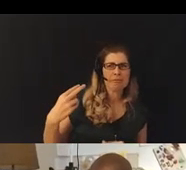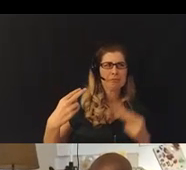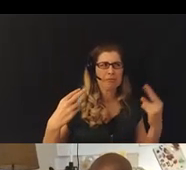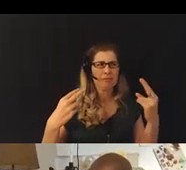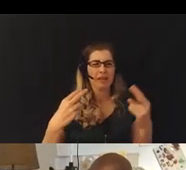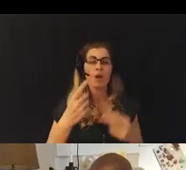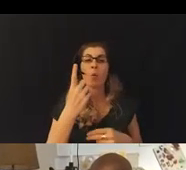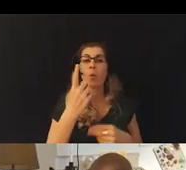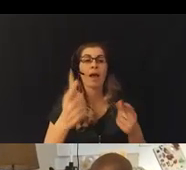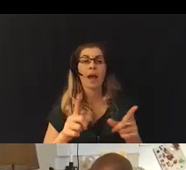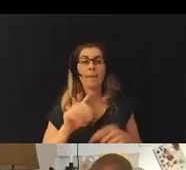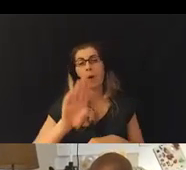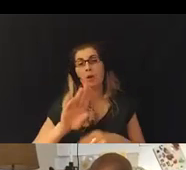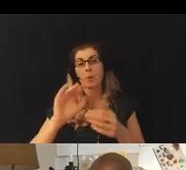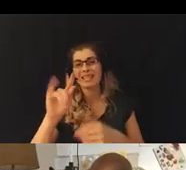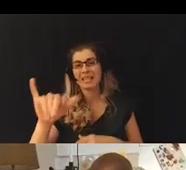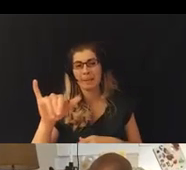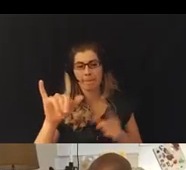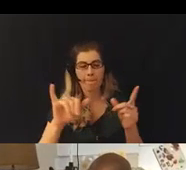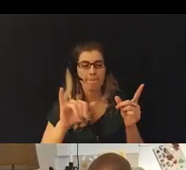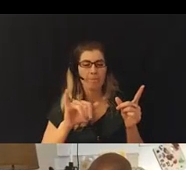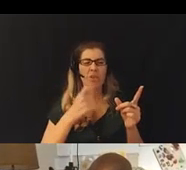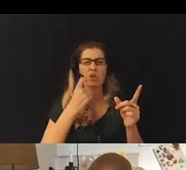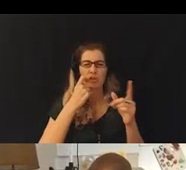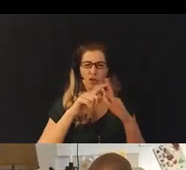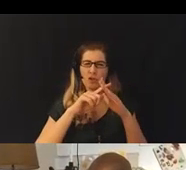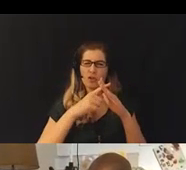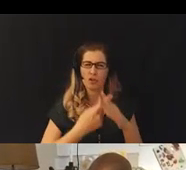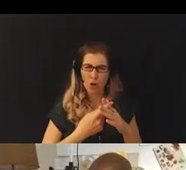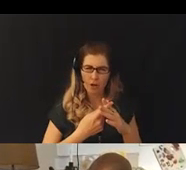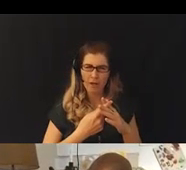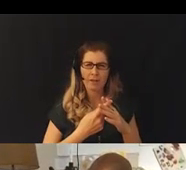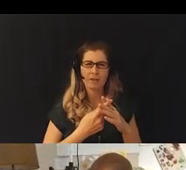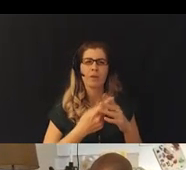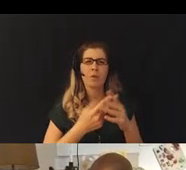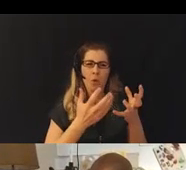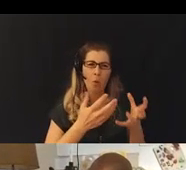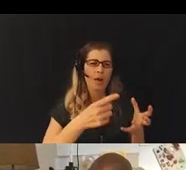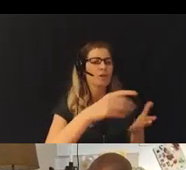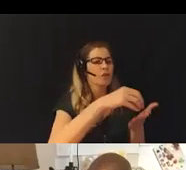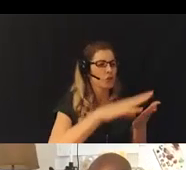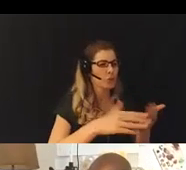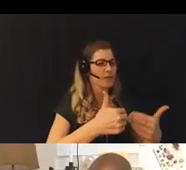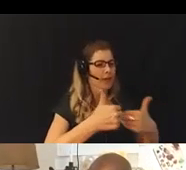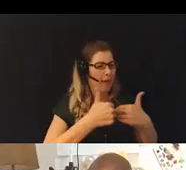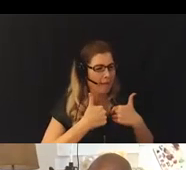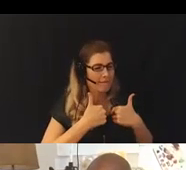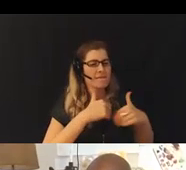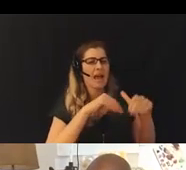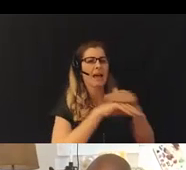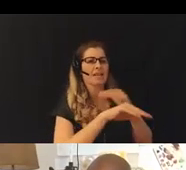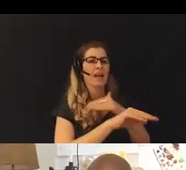City, we've just recently begun the initiatives and the work to make sure students have access to art K through